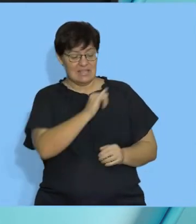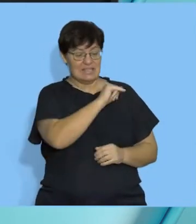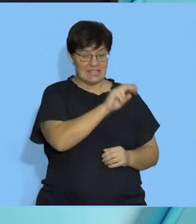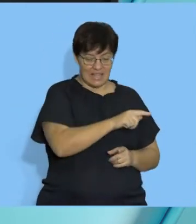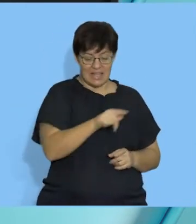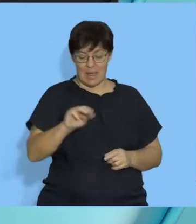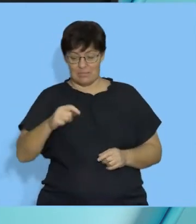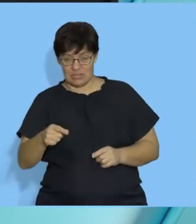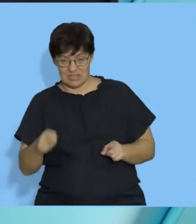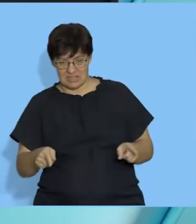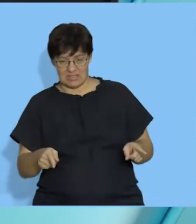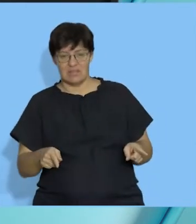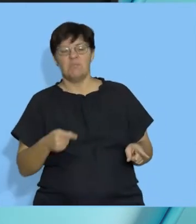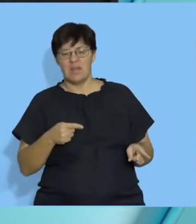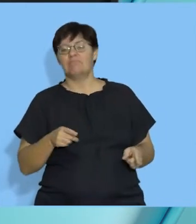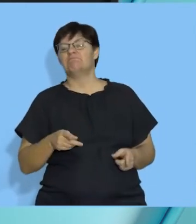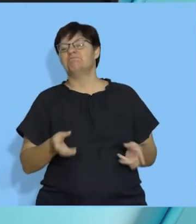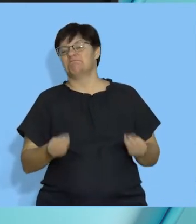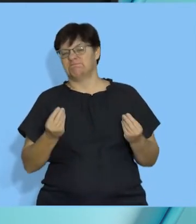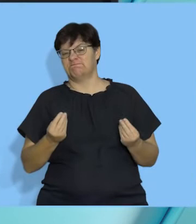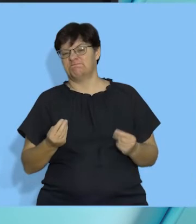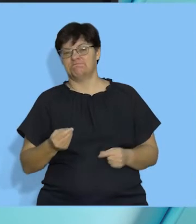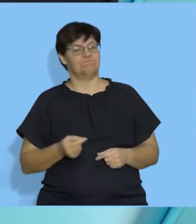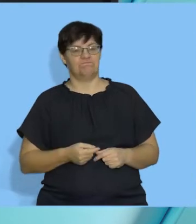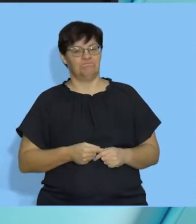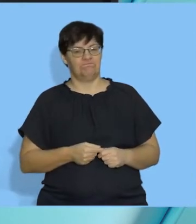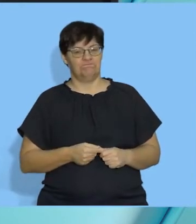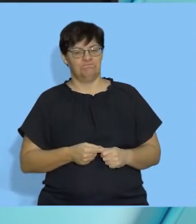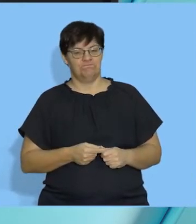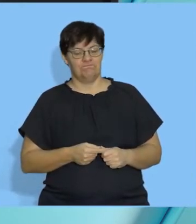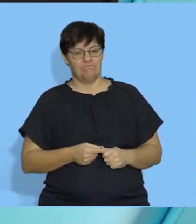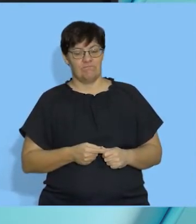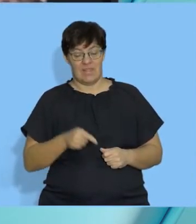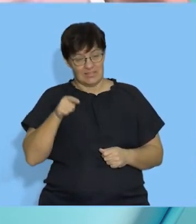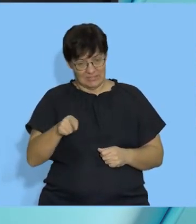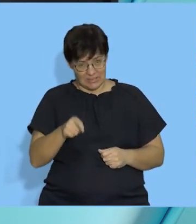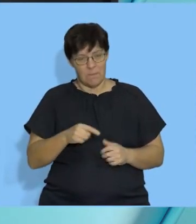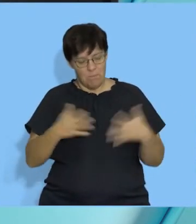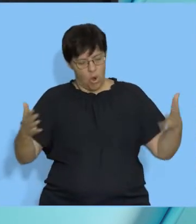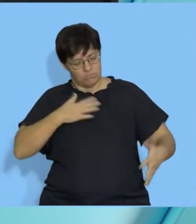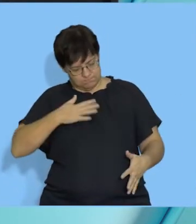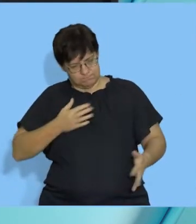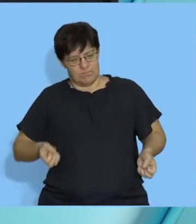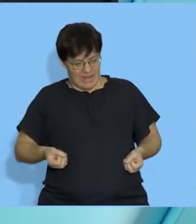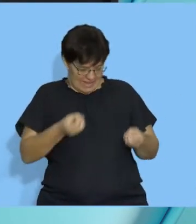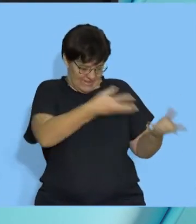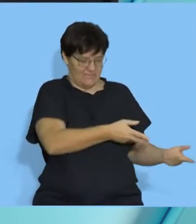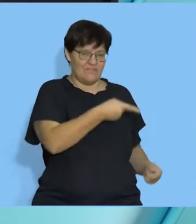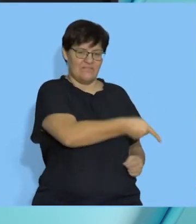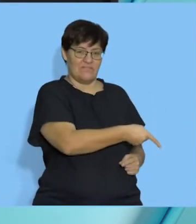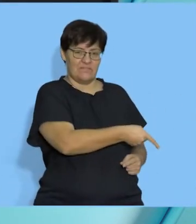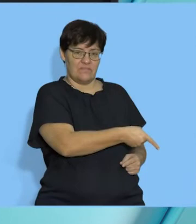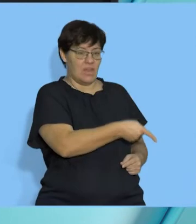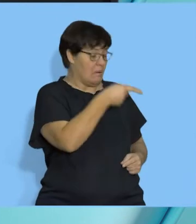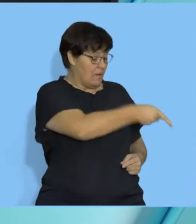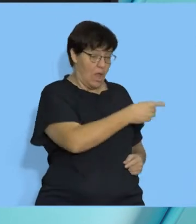magnesium, we arrive at a point that, no, actually magnesium is more willing to give to zinc than the other way